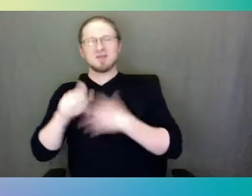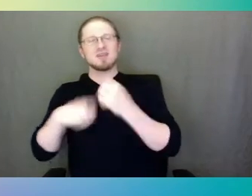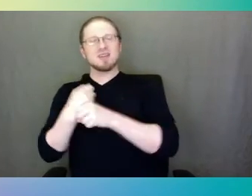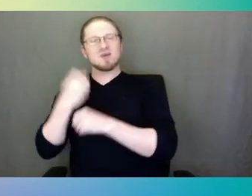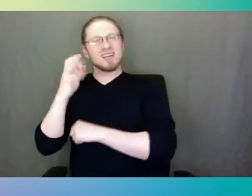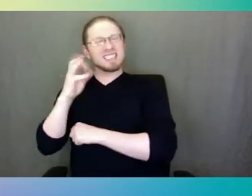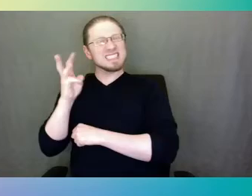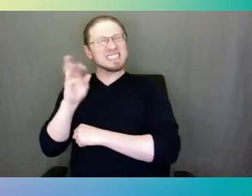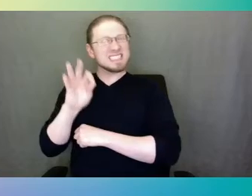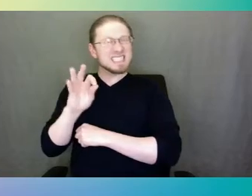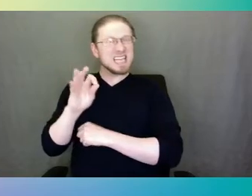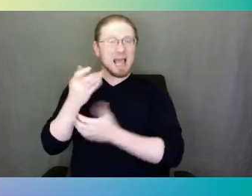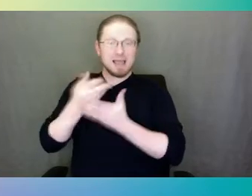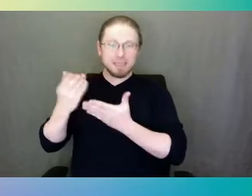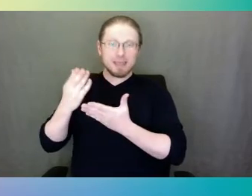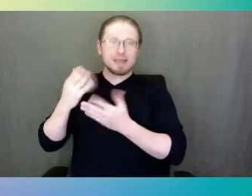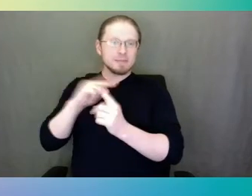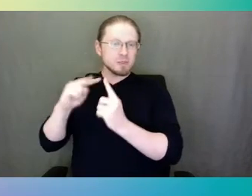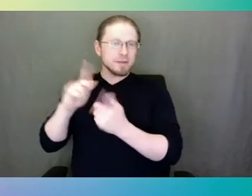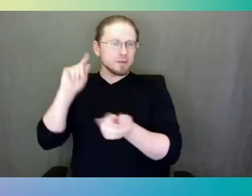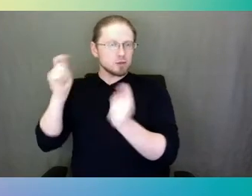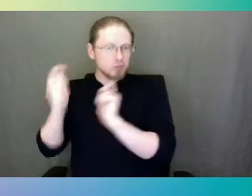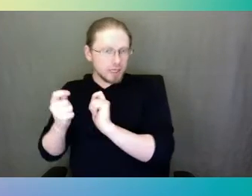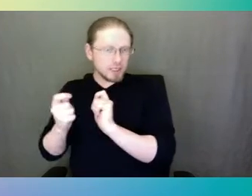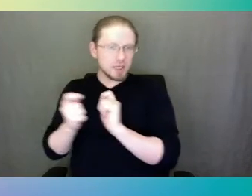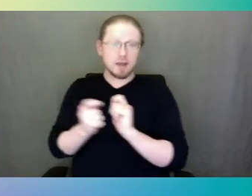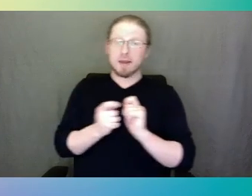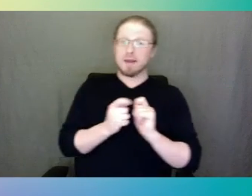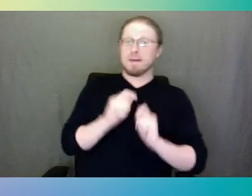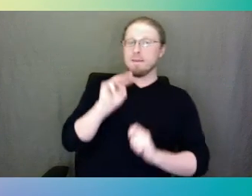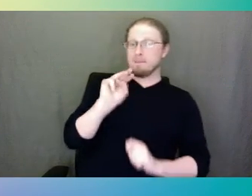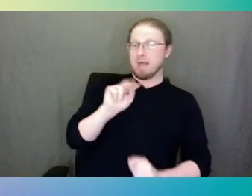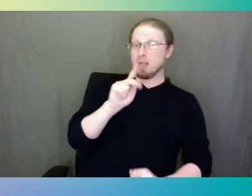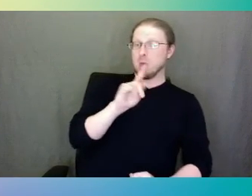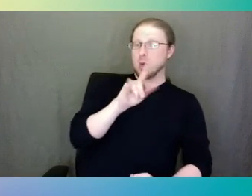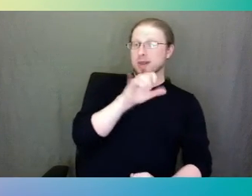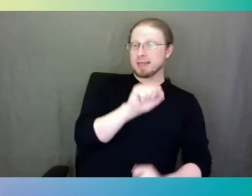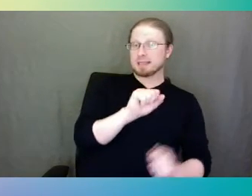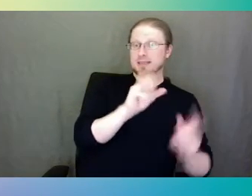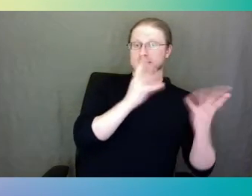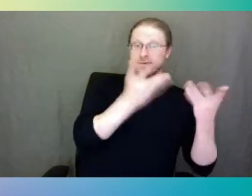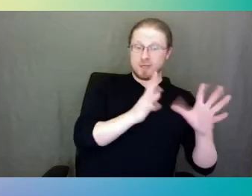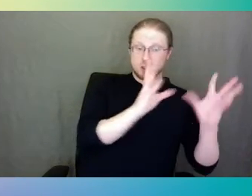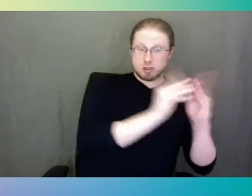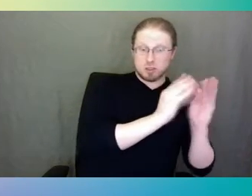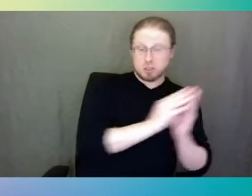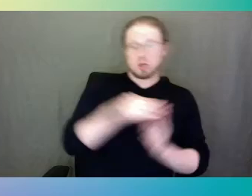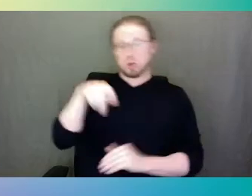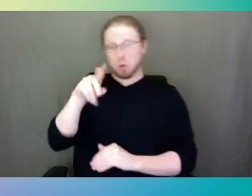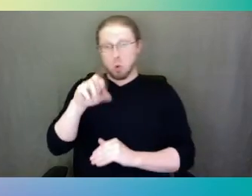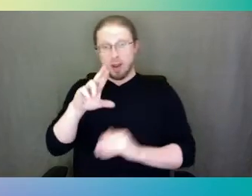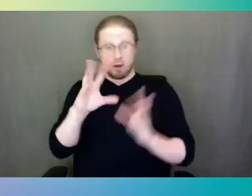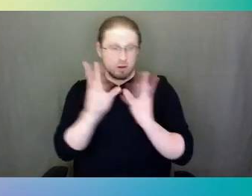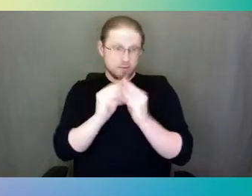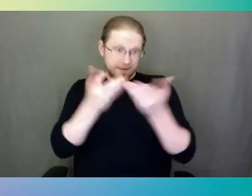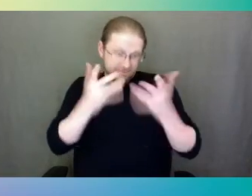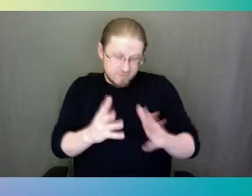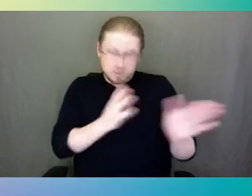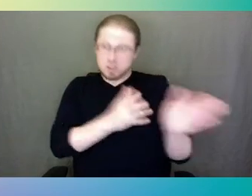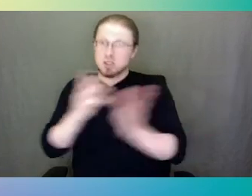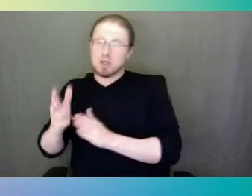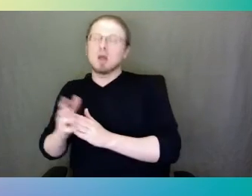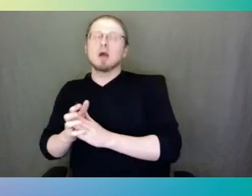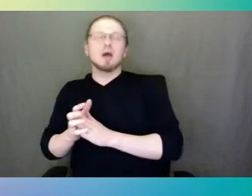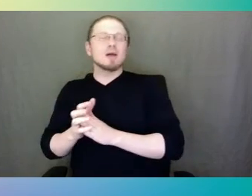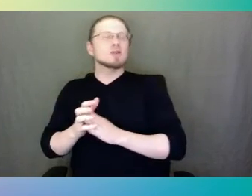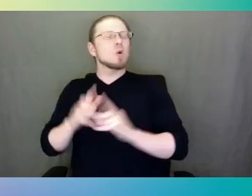The Methodists had met, the Quakers had met, gay people were coming out of the closet, and the translation team decided this was